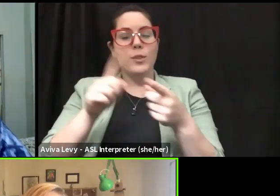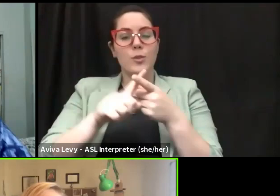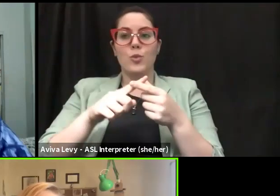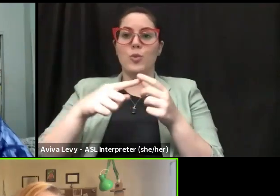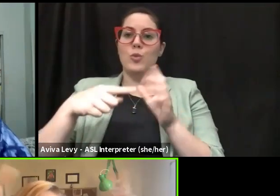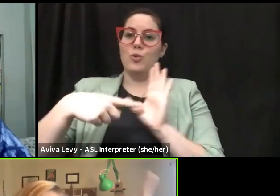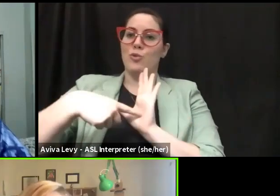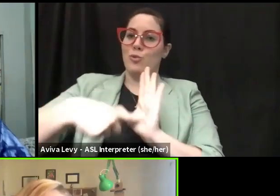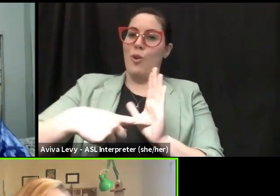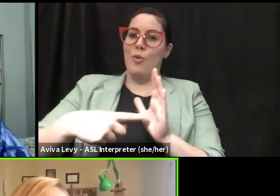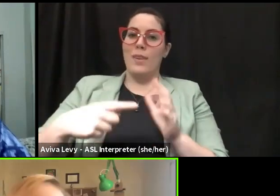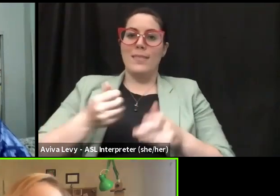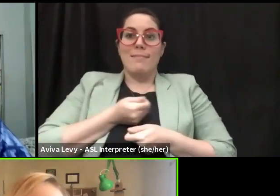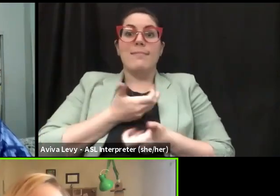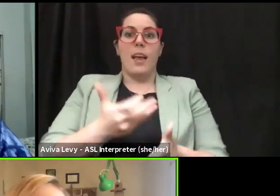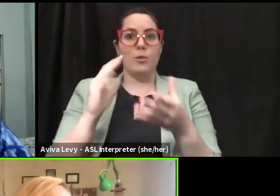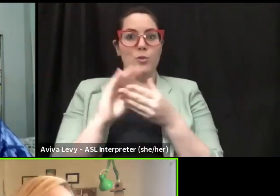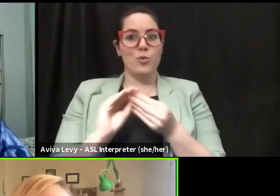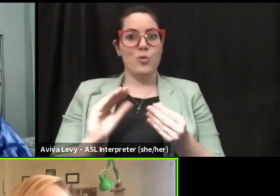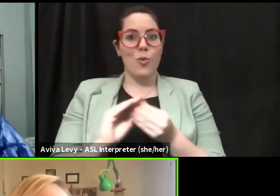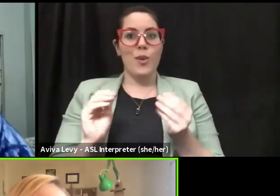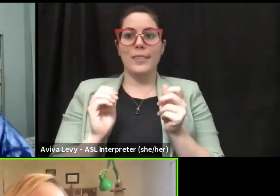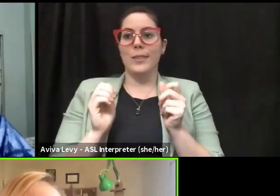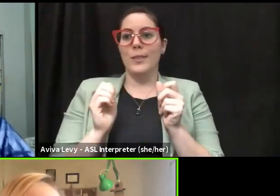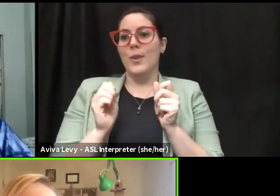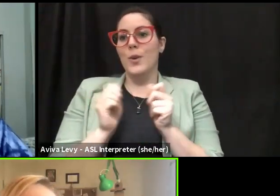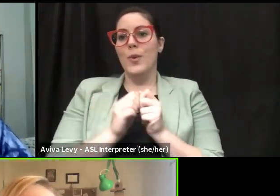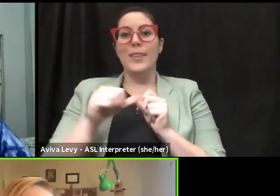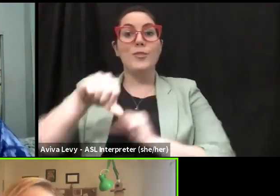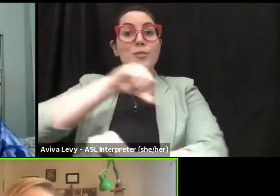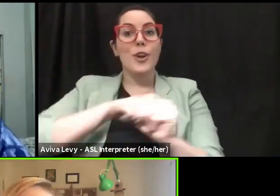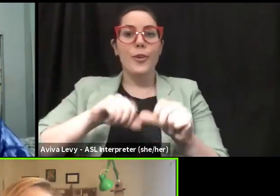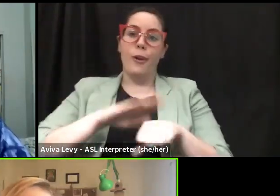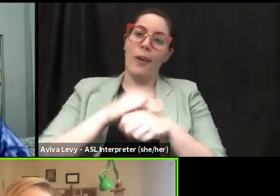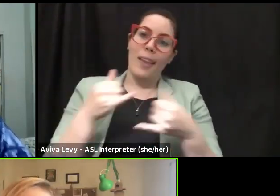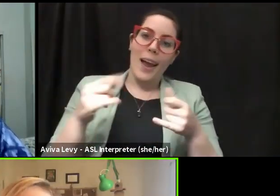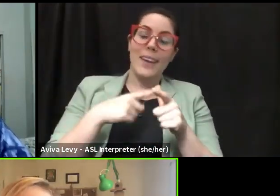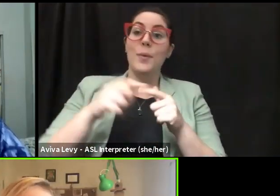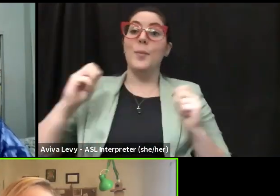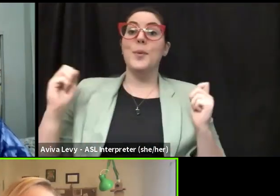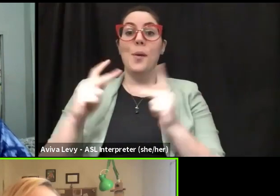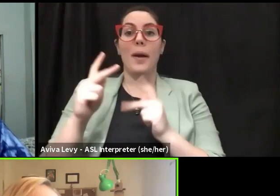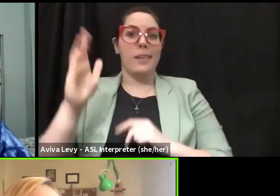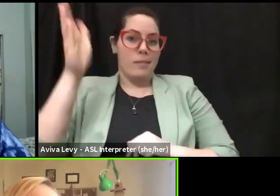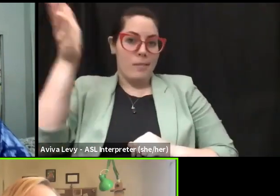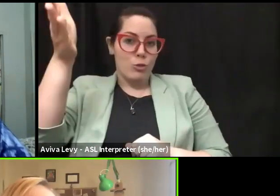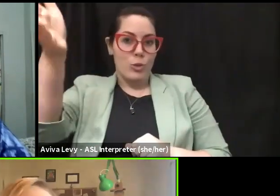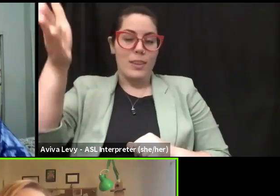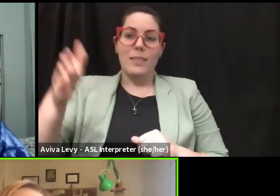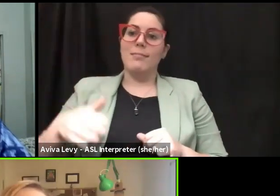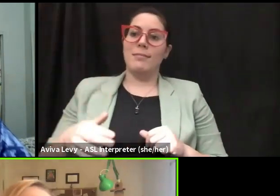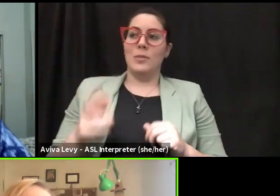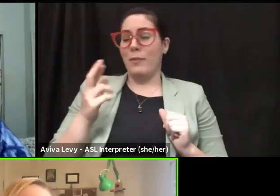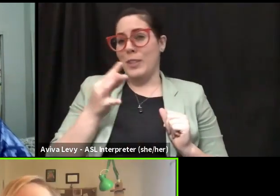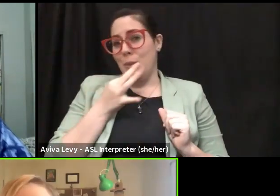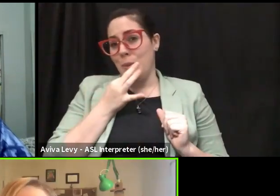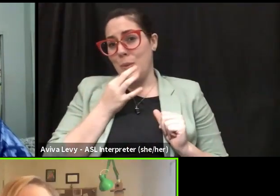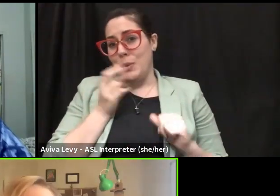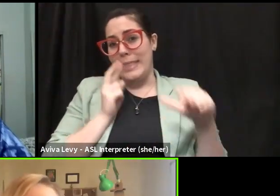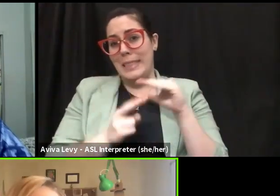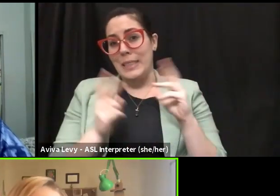intimacy on our little box screens. And then when we get back into spaces together, hopefully in the not too distant future, but